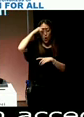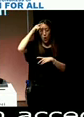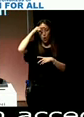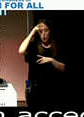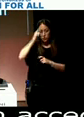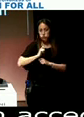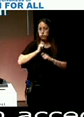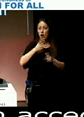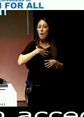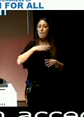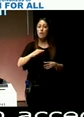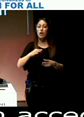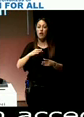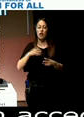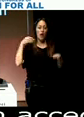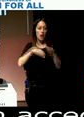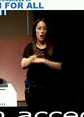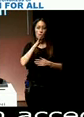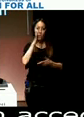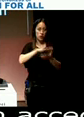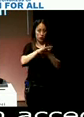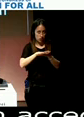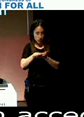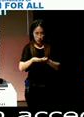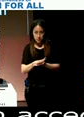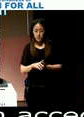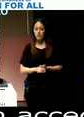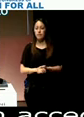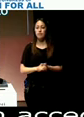to the cultural information that it is provided.